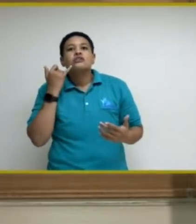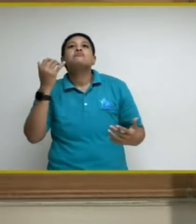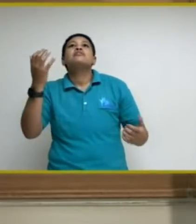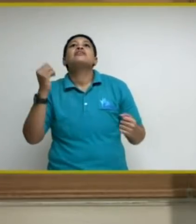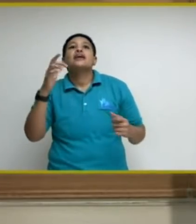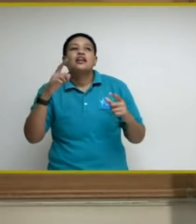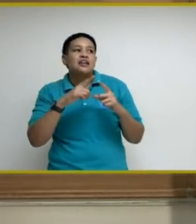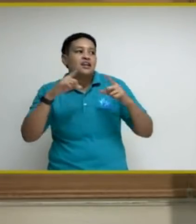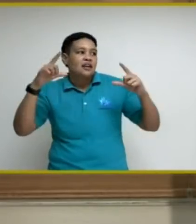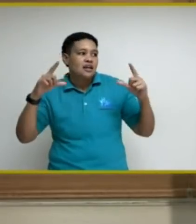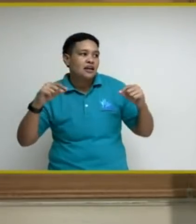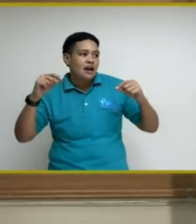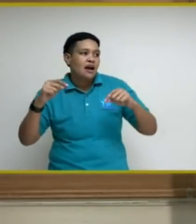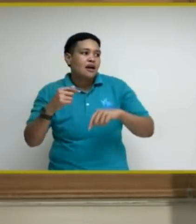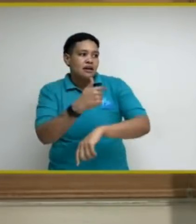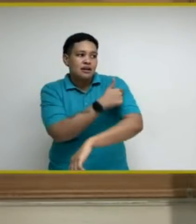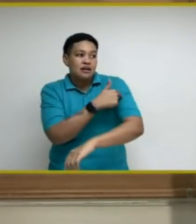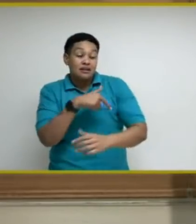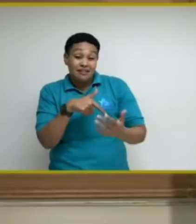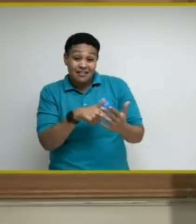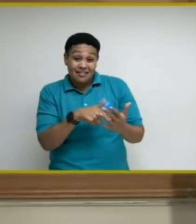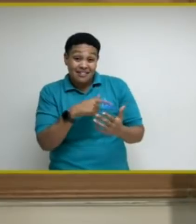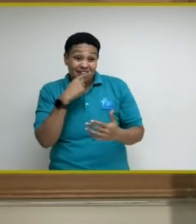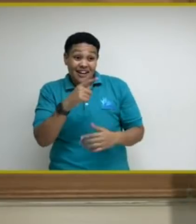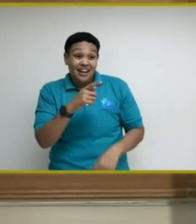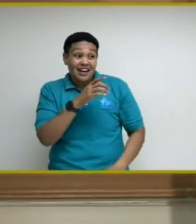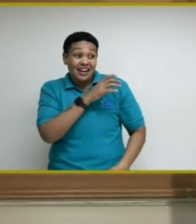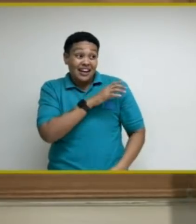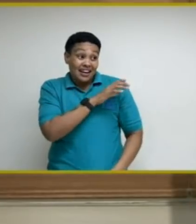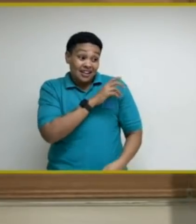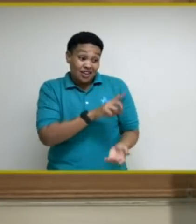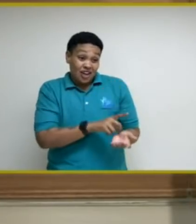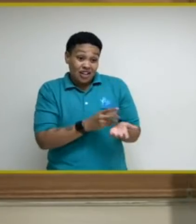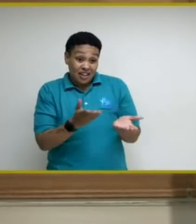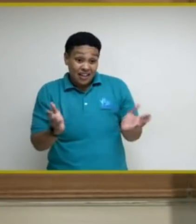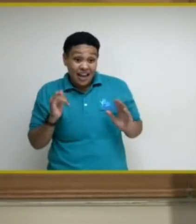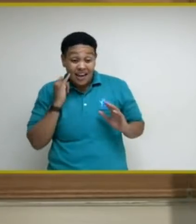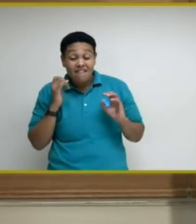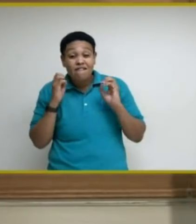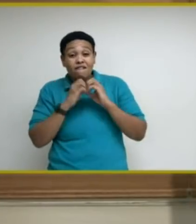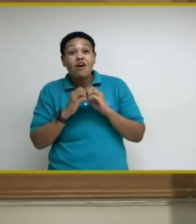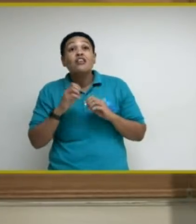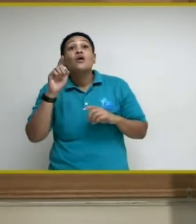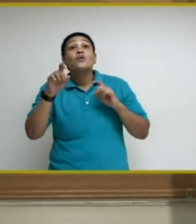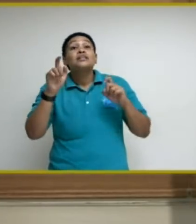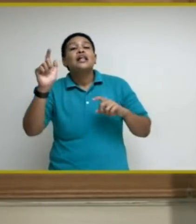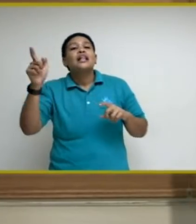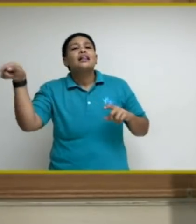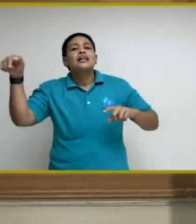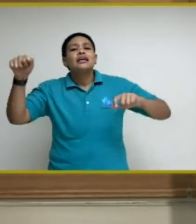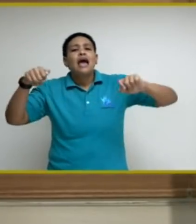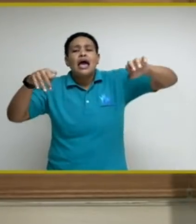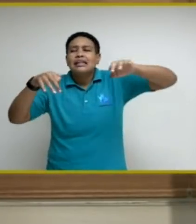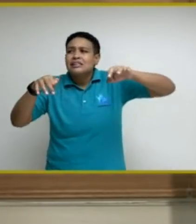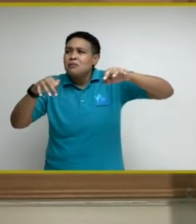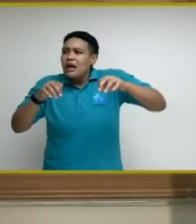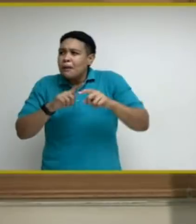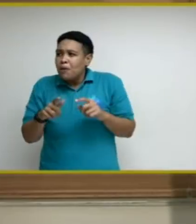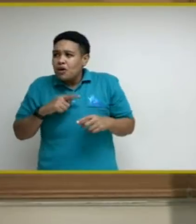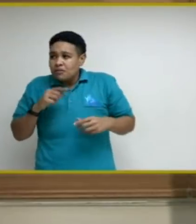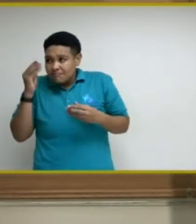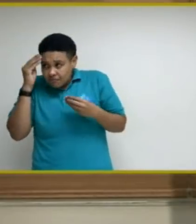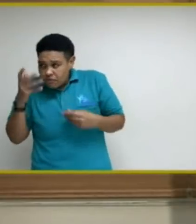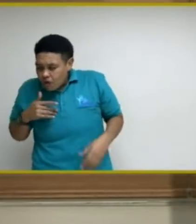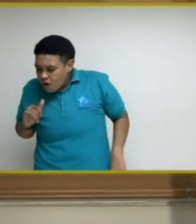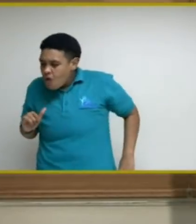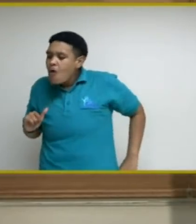their card. The clinicians are here, and if there are further questions later on, they can explain. But my instructions